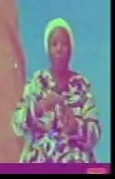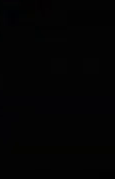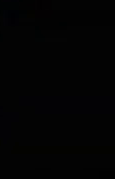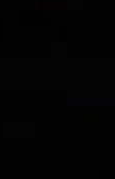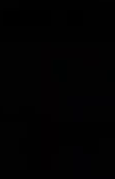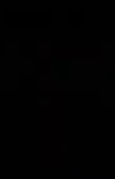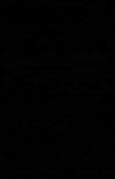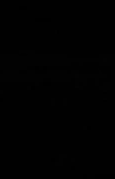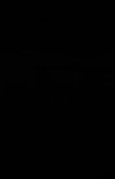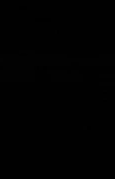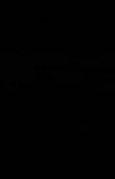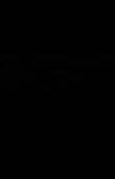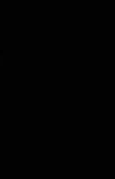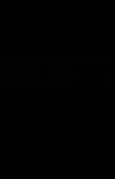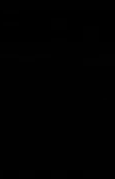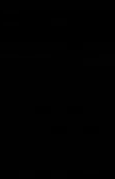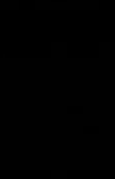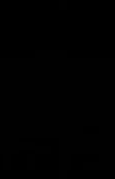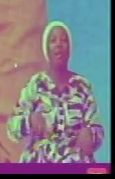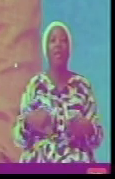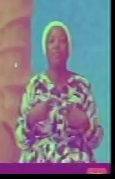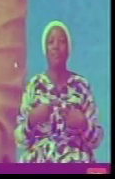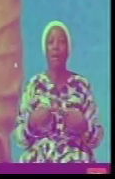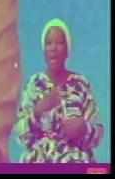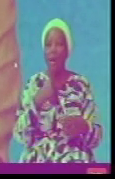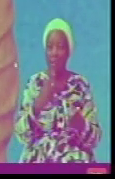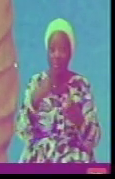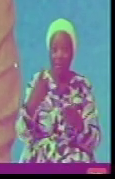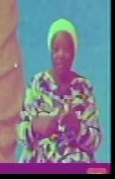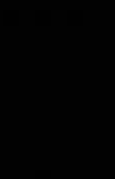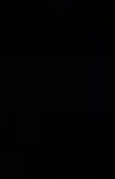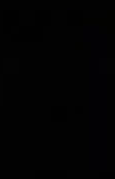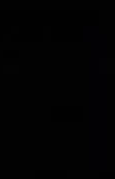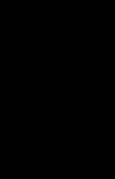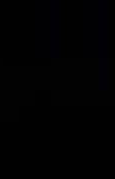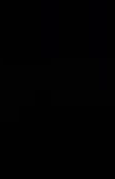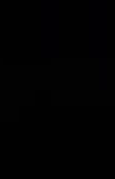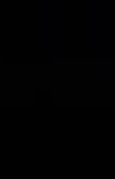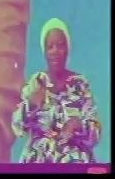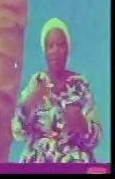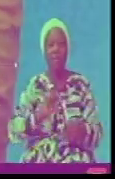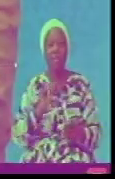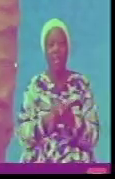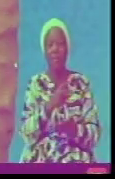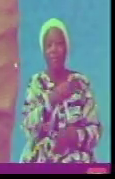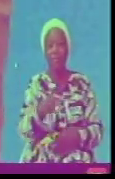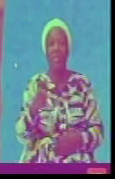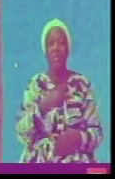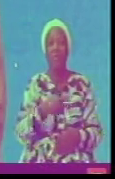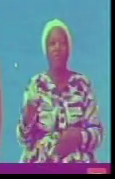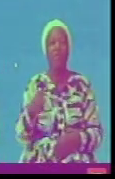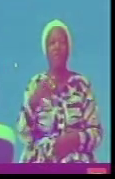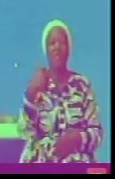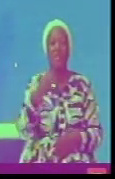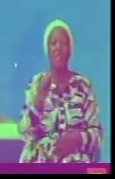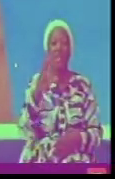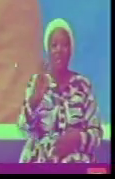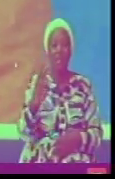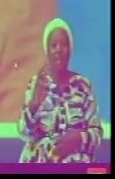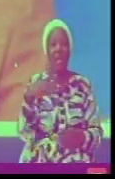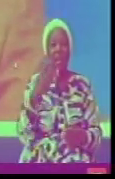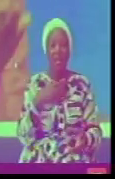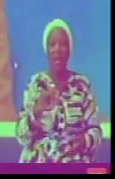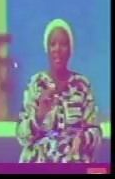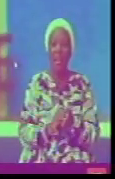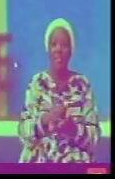soever believeth, do not perish, but have eternal life. And then